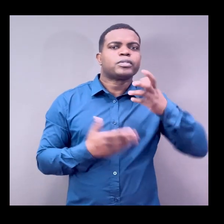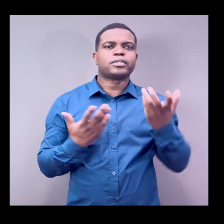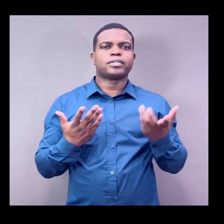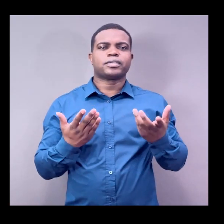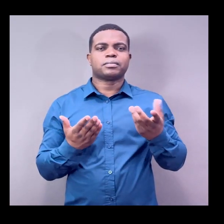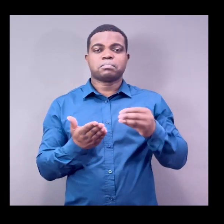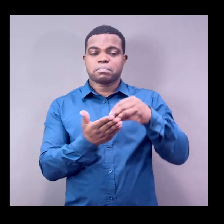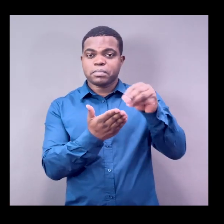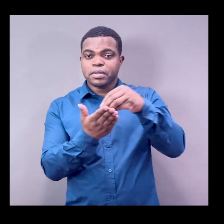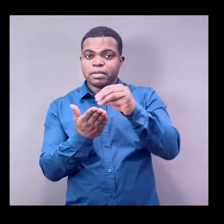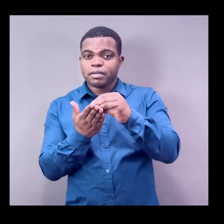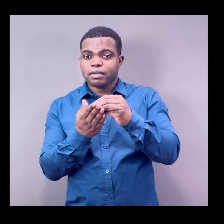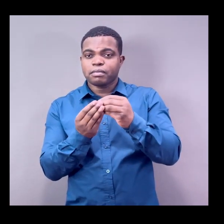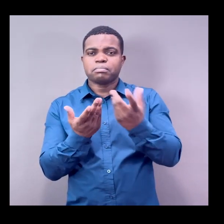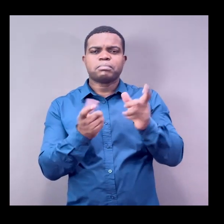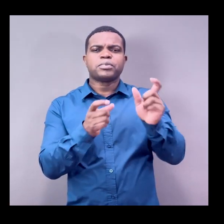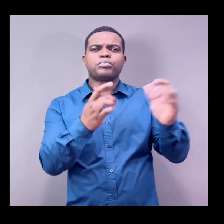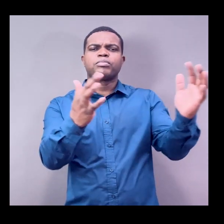you are